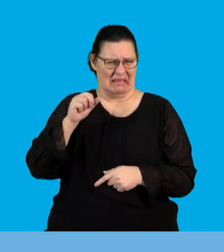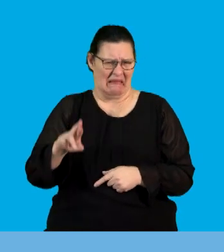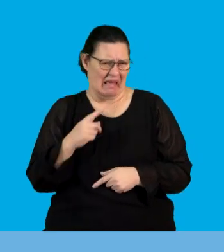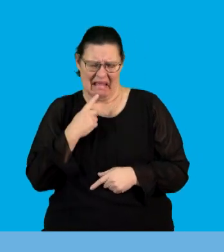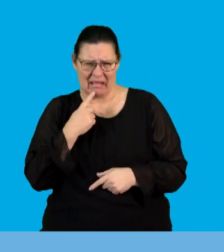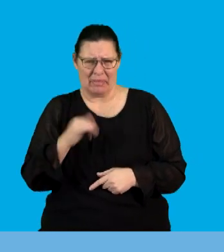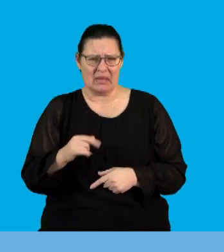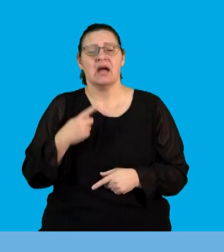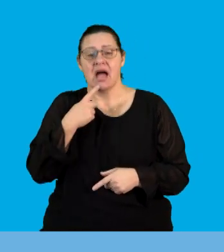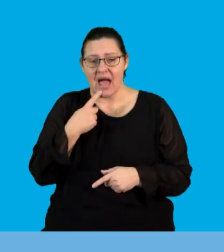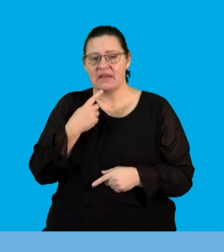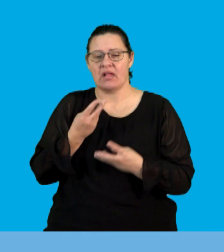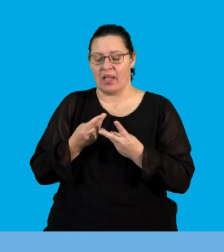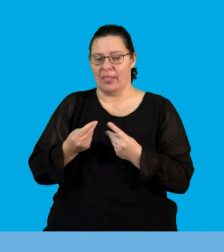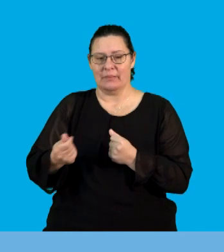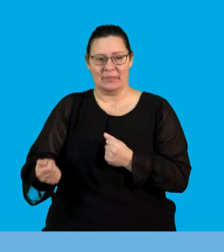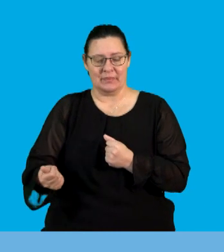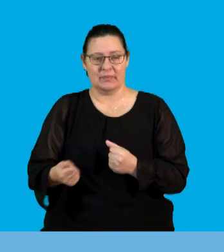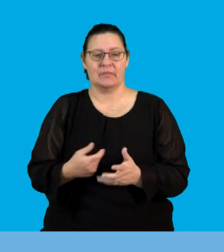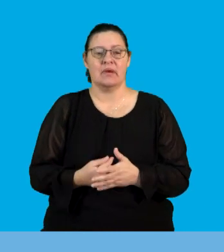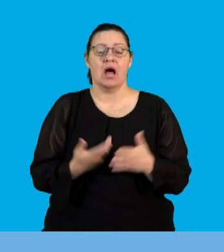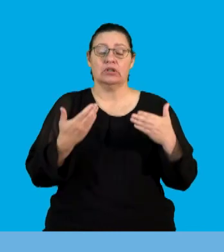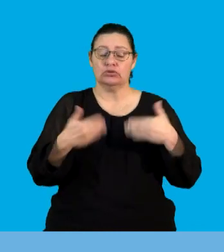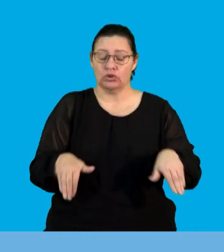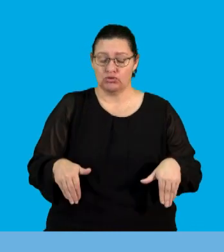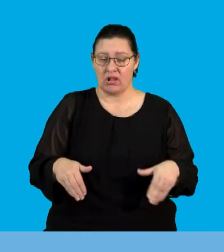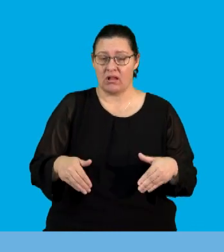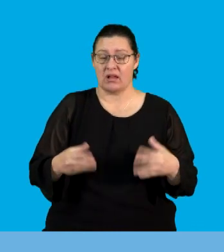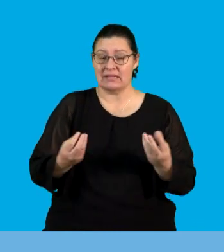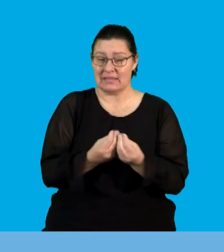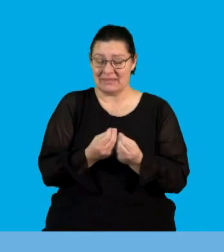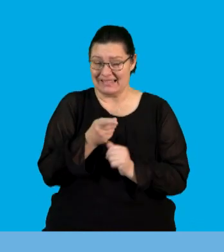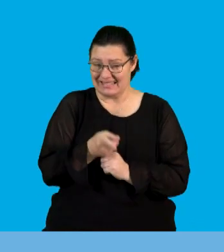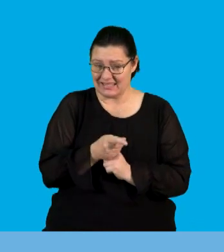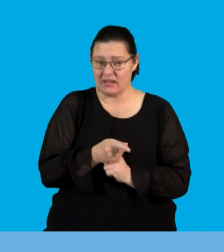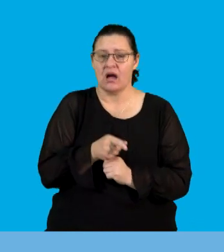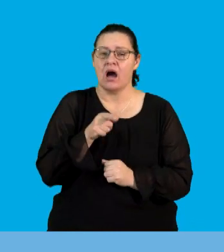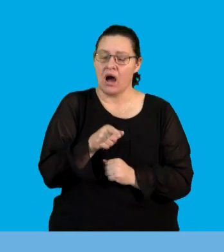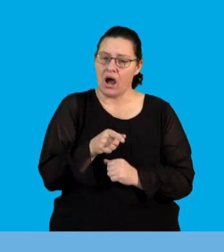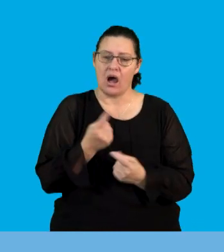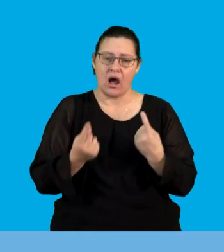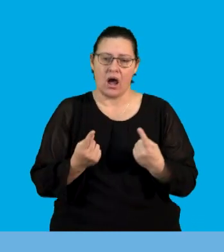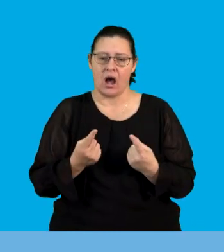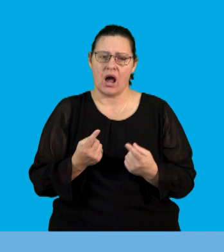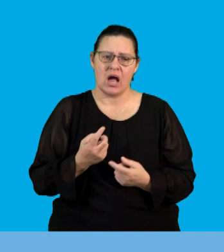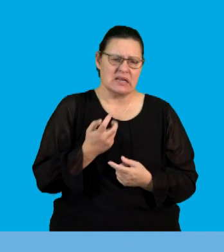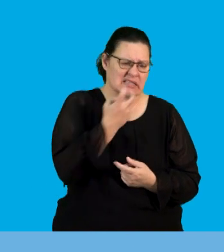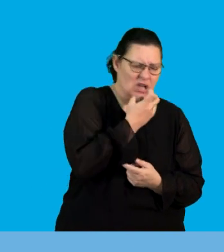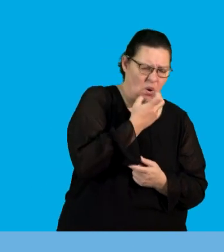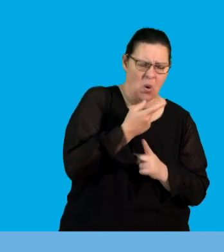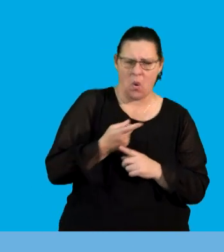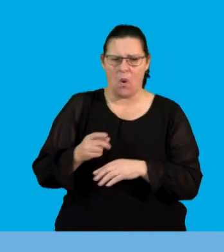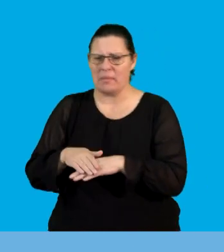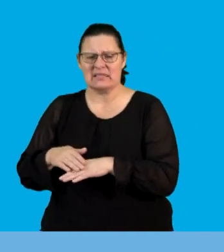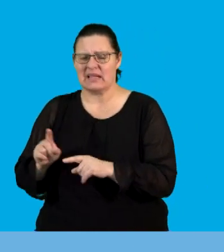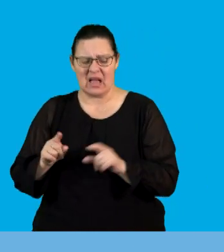bitter and feels slippery on one's finger as well. Whereas a neutral substance, that's now a substance that is neither acidic